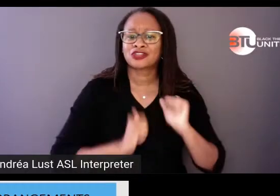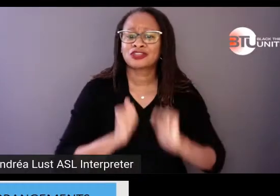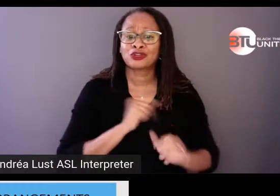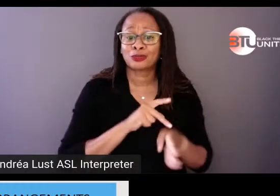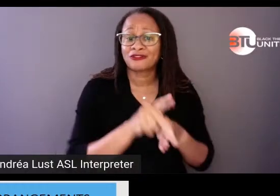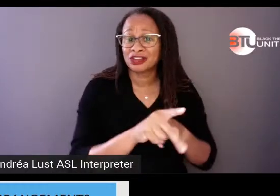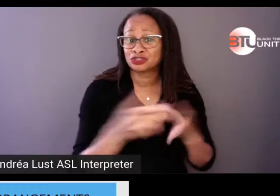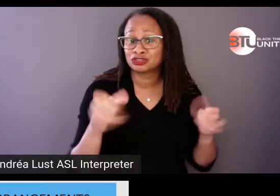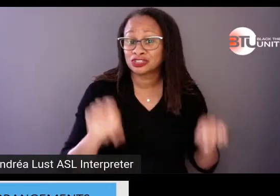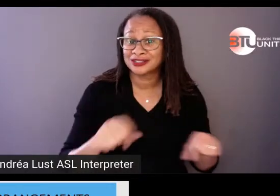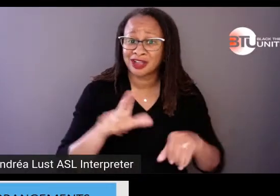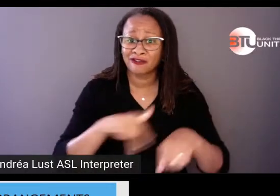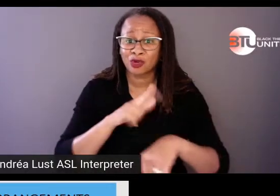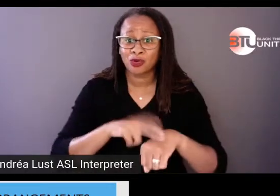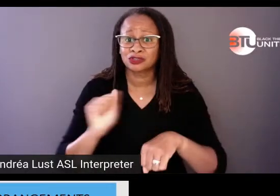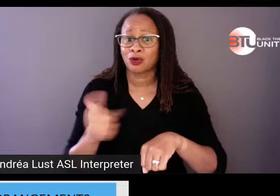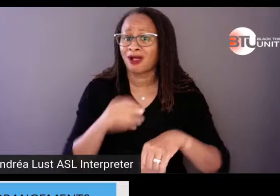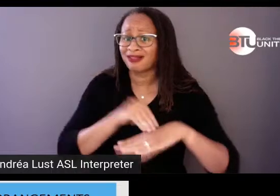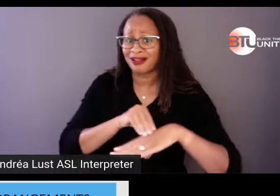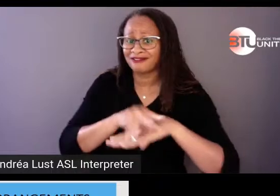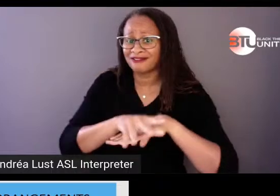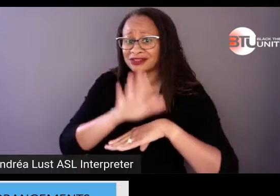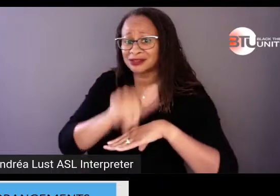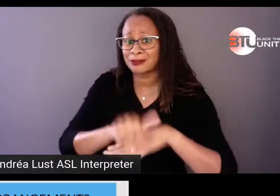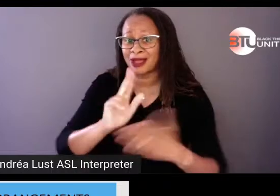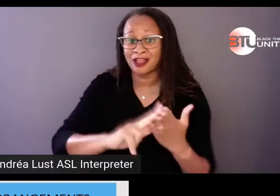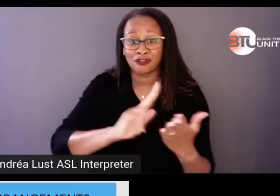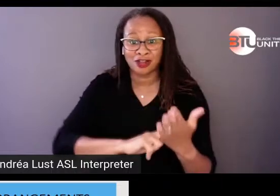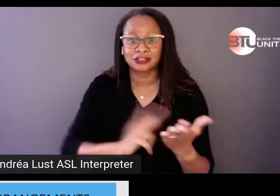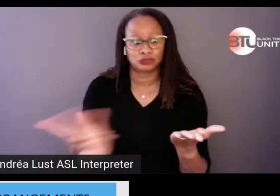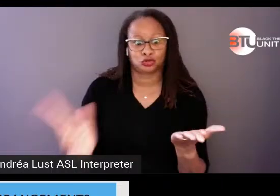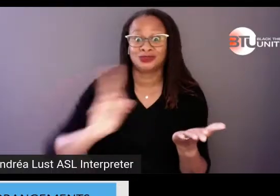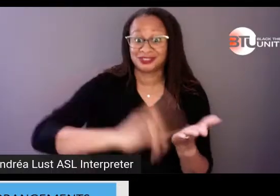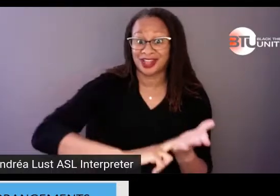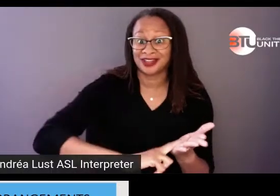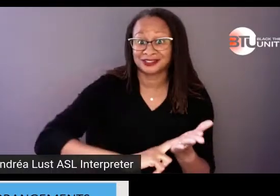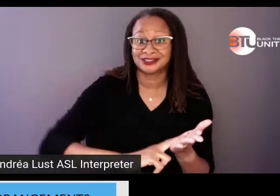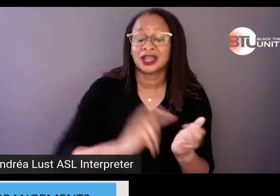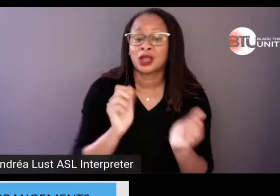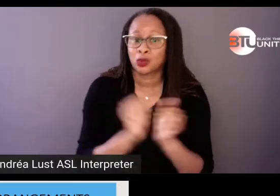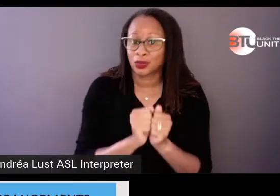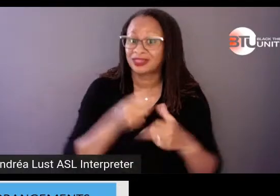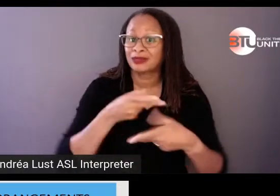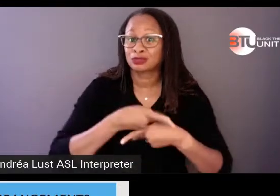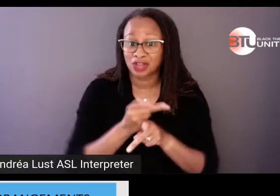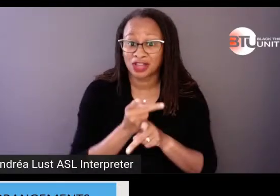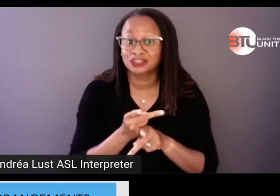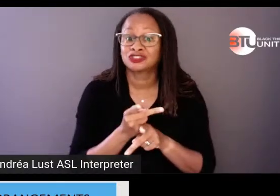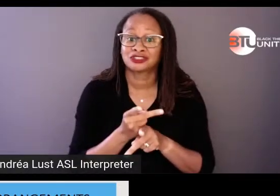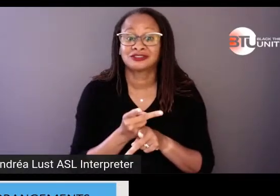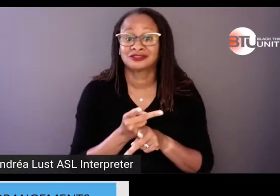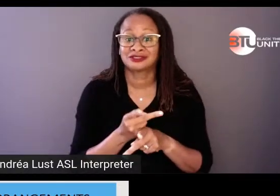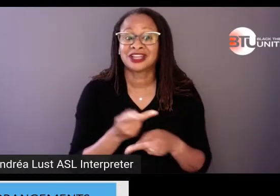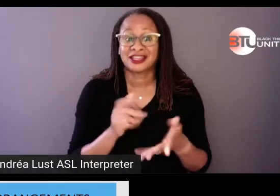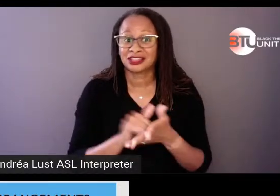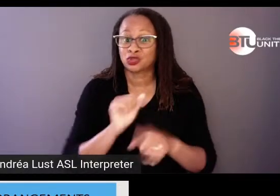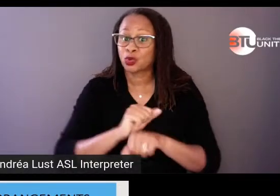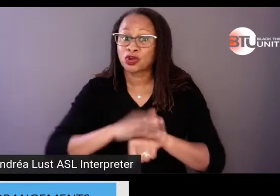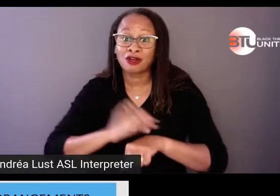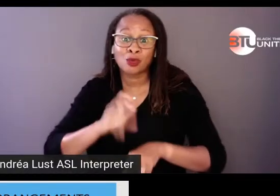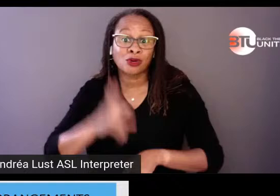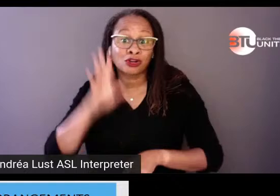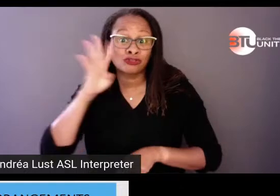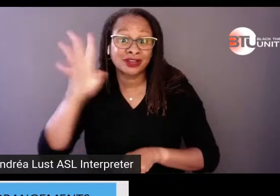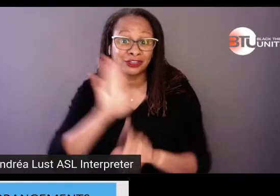course, you're all affected by the contracts you enter into with the productions that you work on or create.